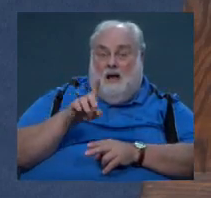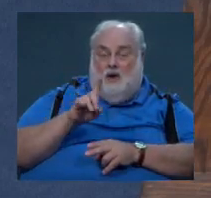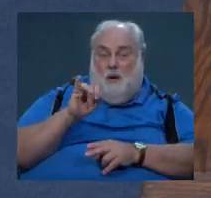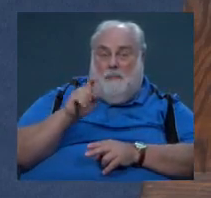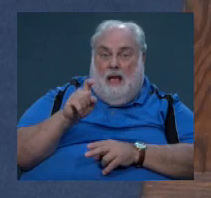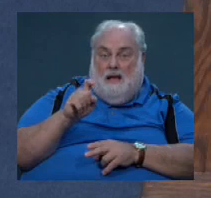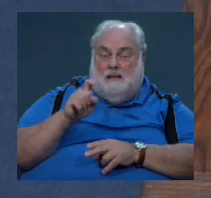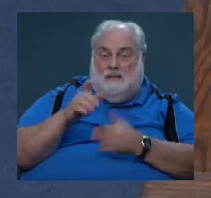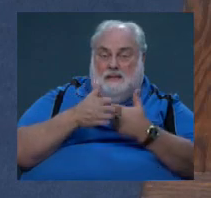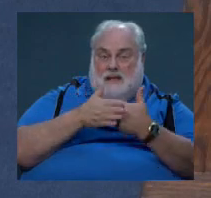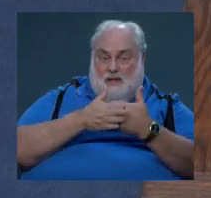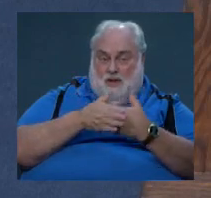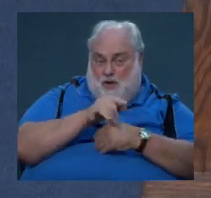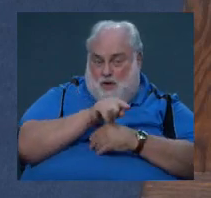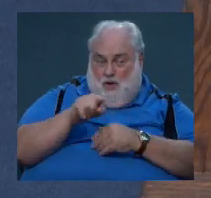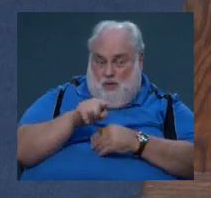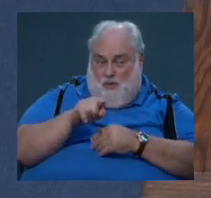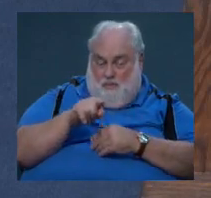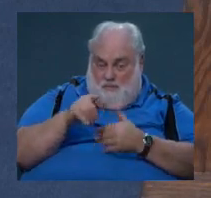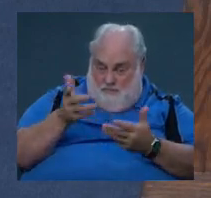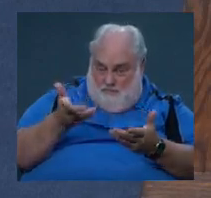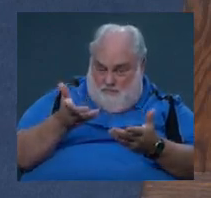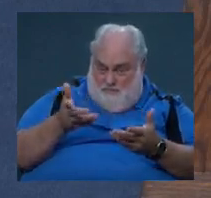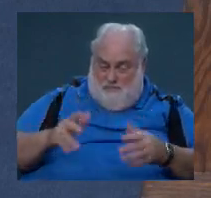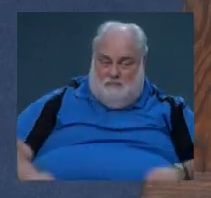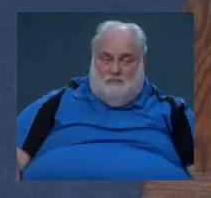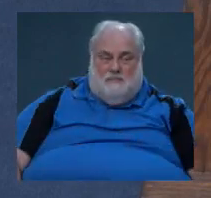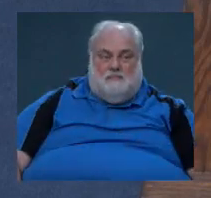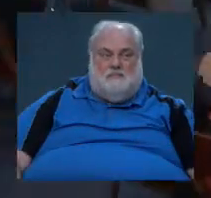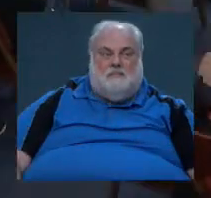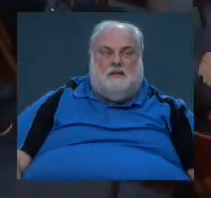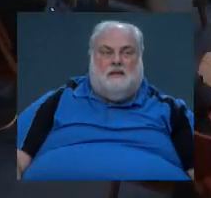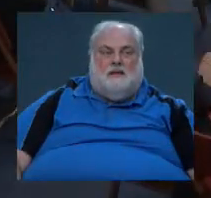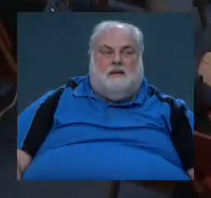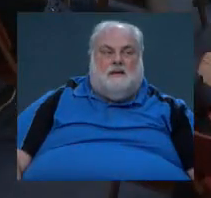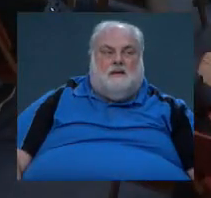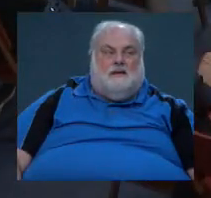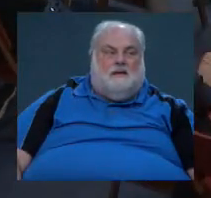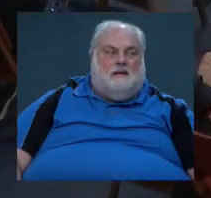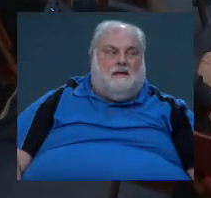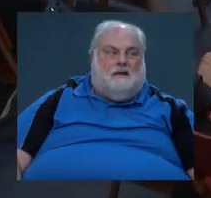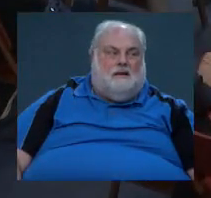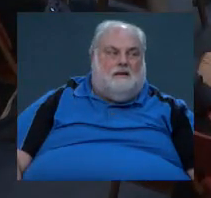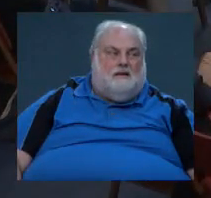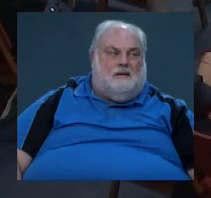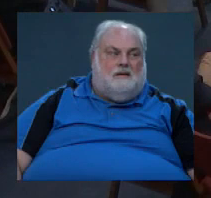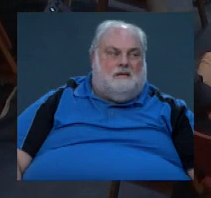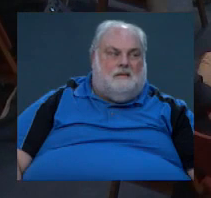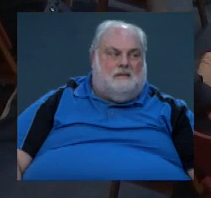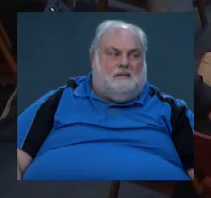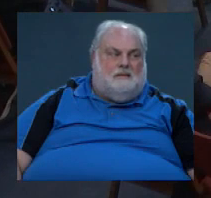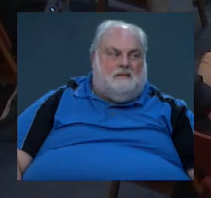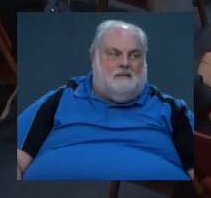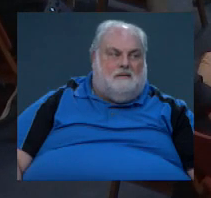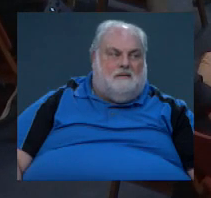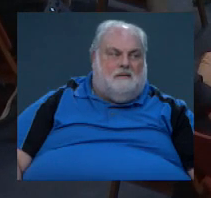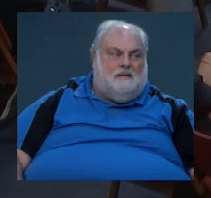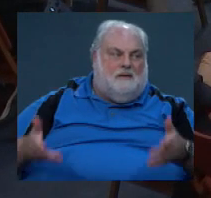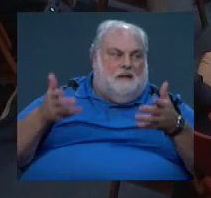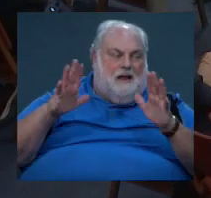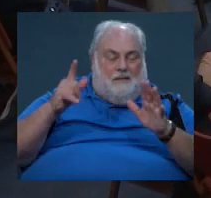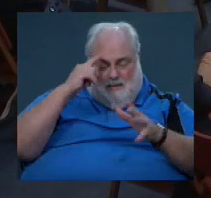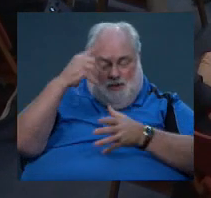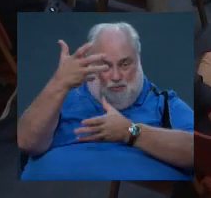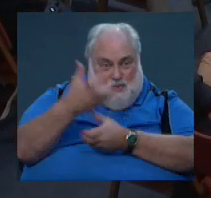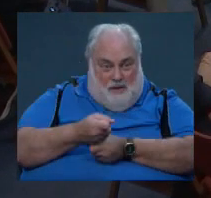do you? No, you don't. That's it. I've said my piece. If you'll allow it,